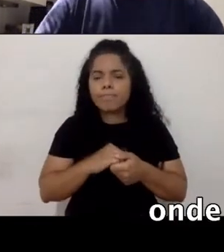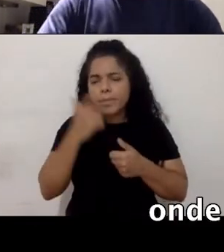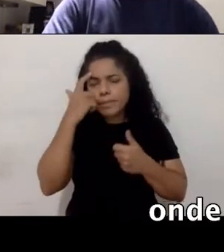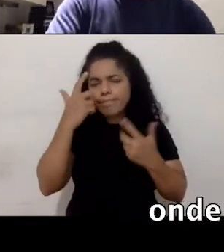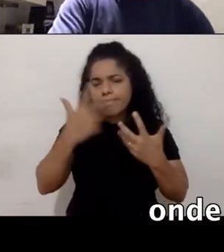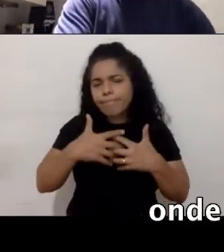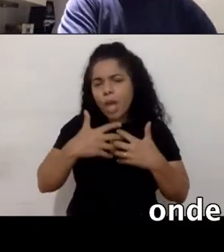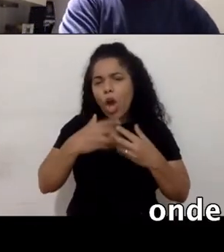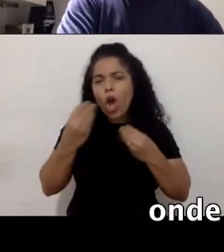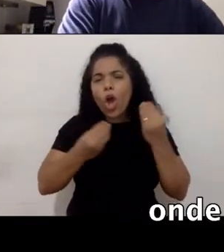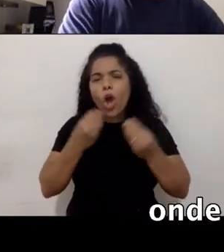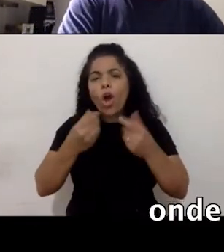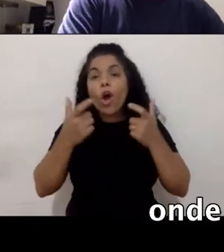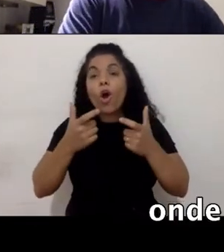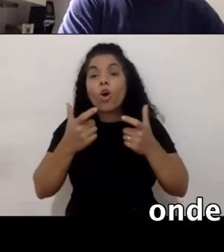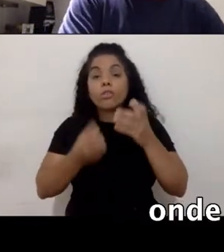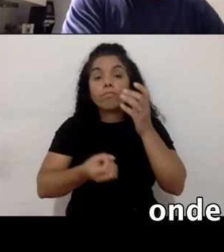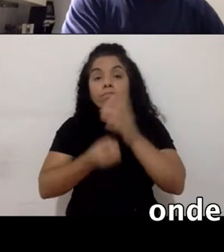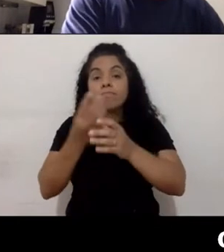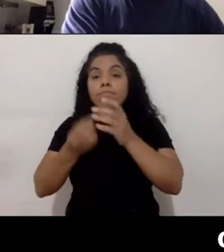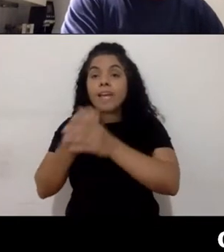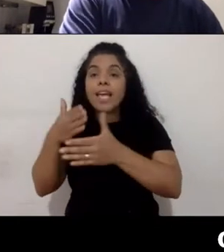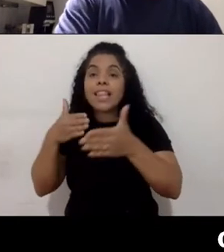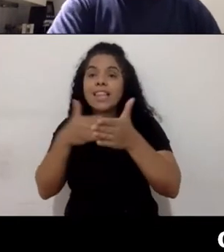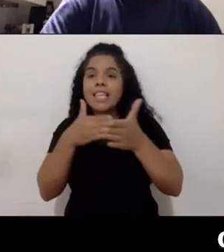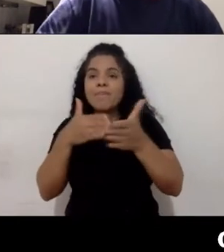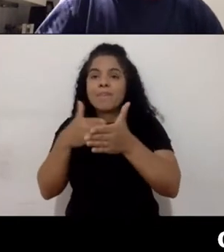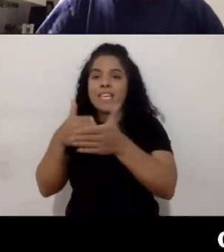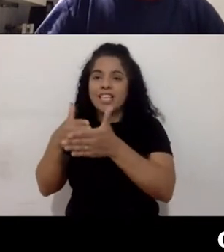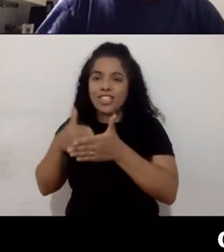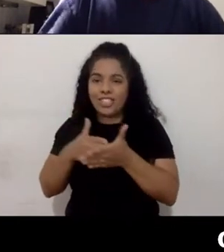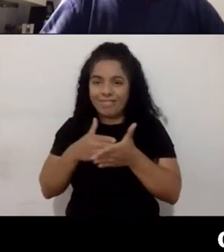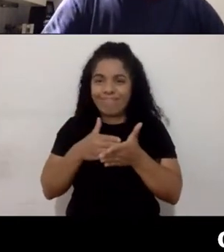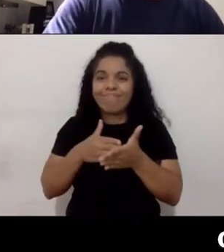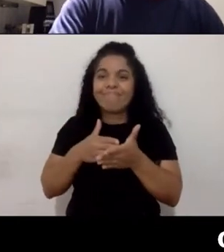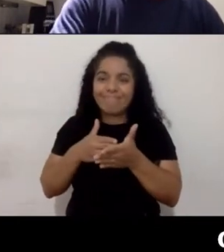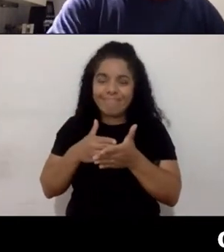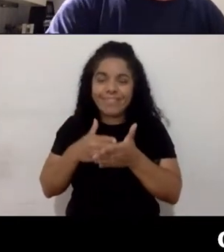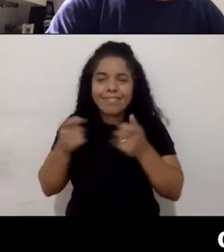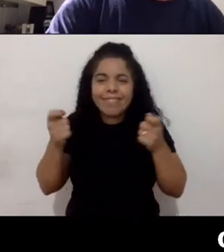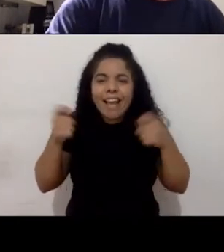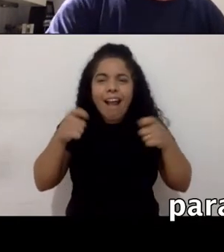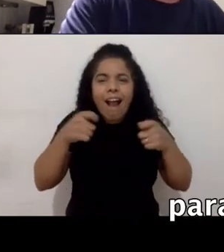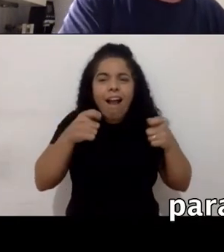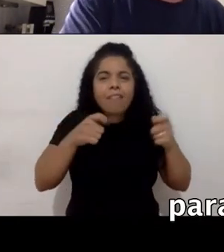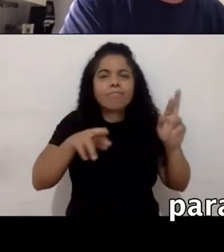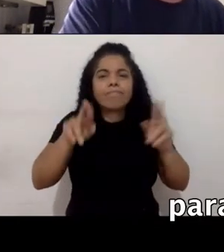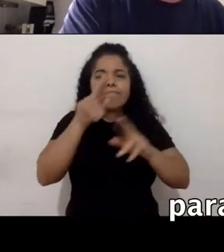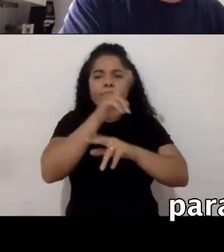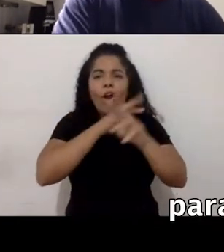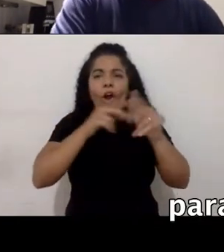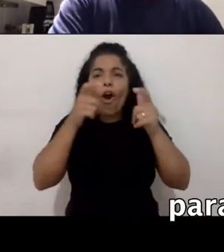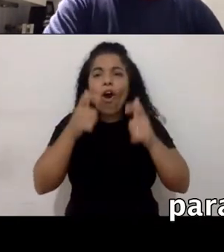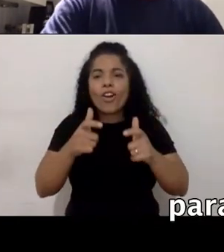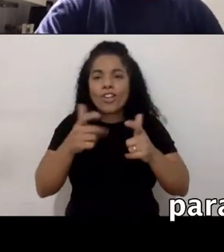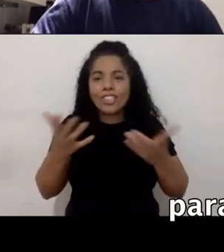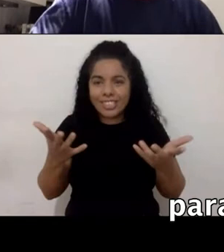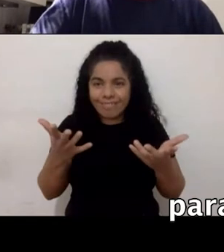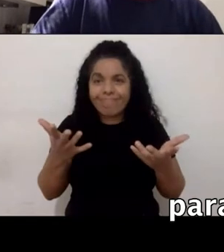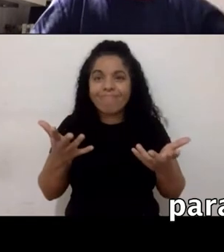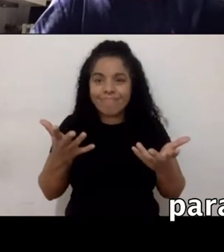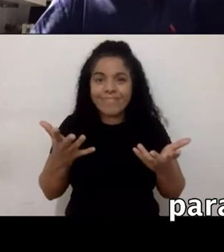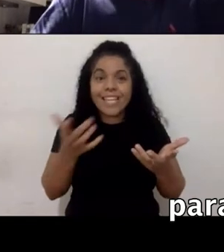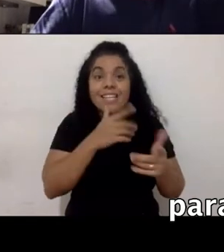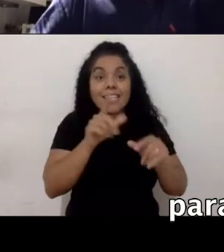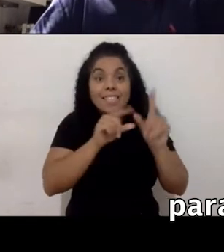to define different capabilities, where to define those infrastructure stacks to build those capabilities, how to break those apart, where